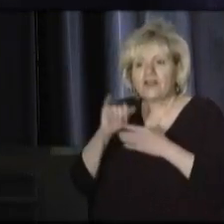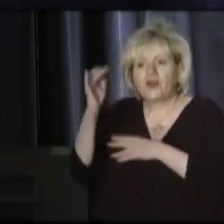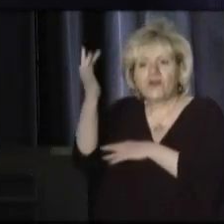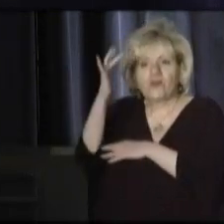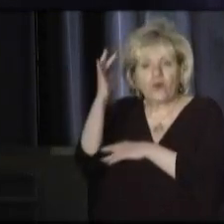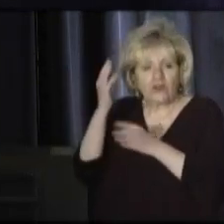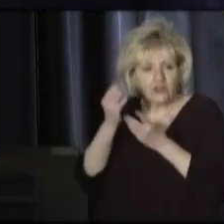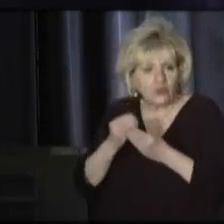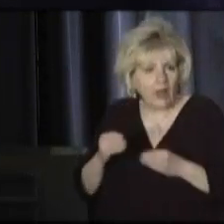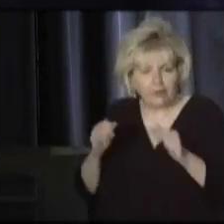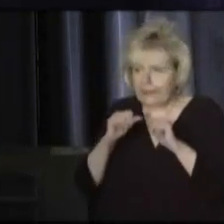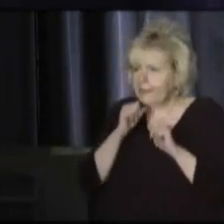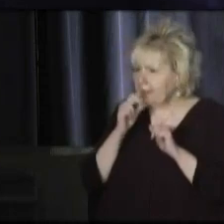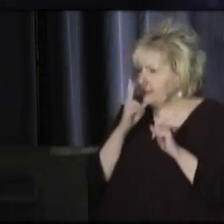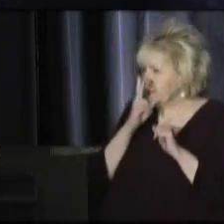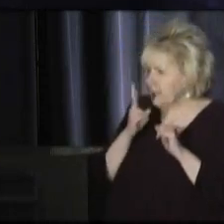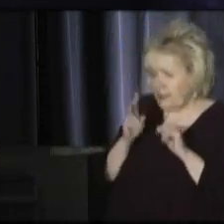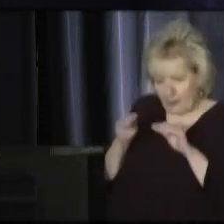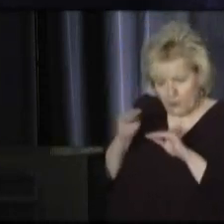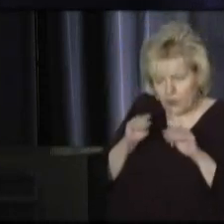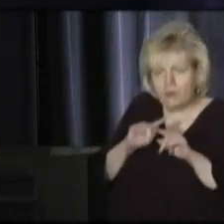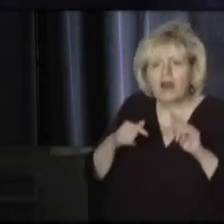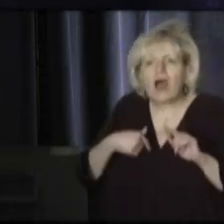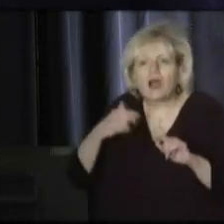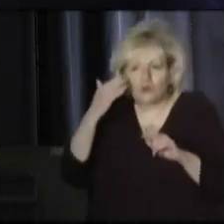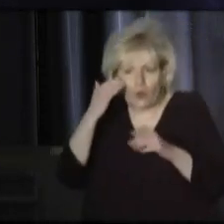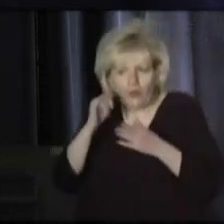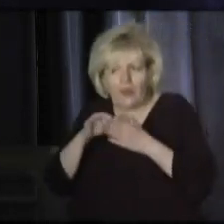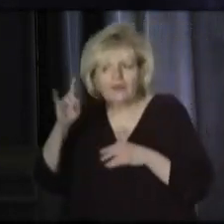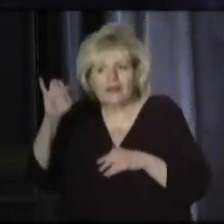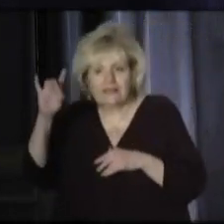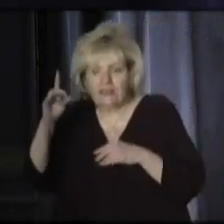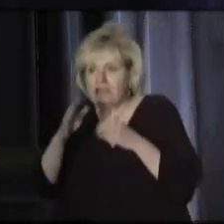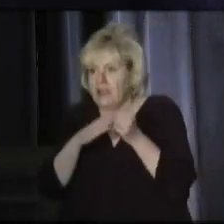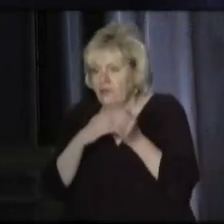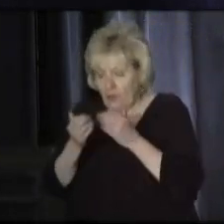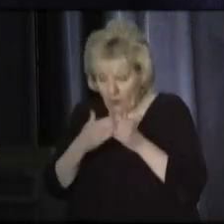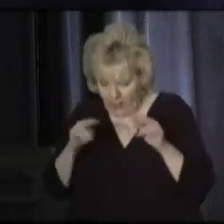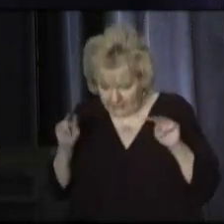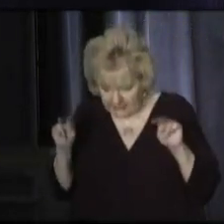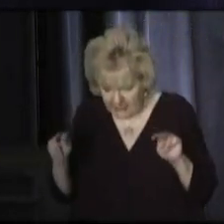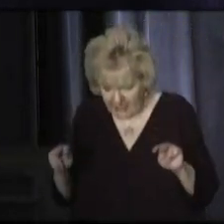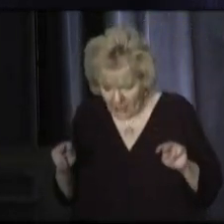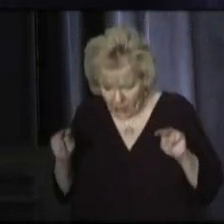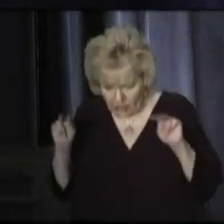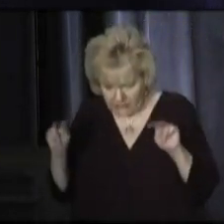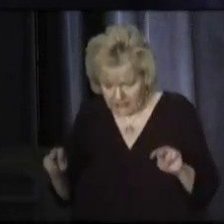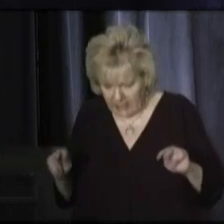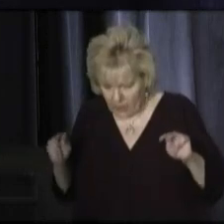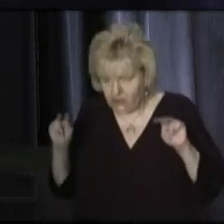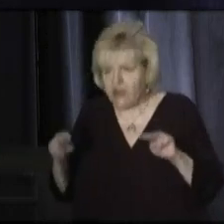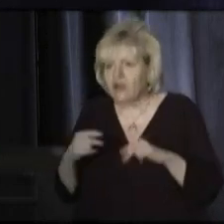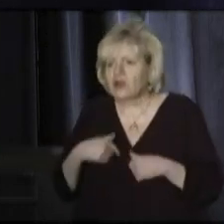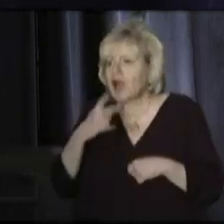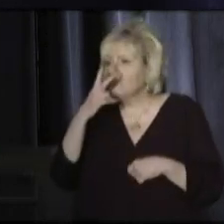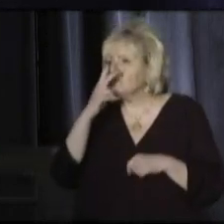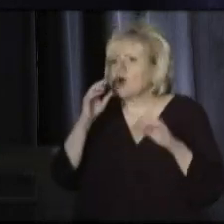removing myself from the world. So Lindsay must have hired someone, I guessed, to open those files, to